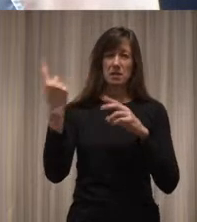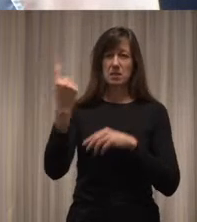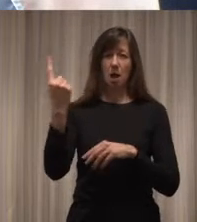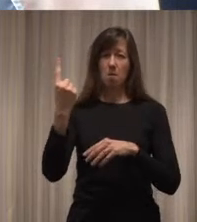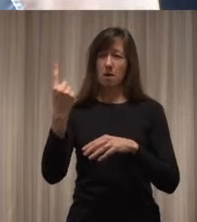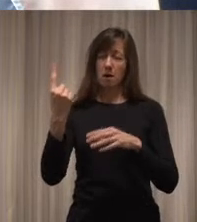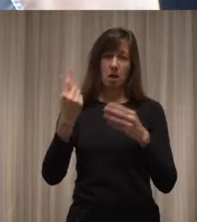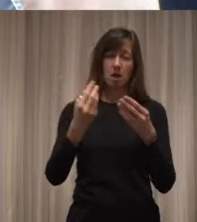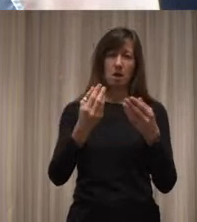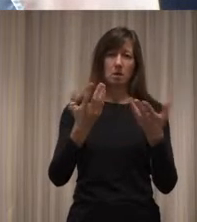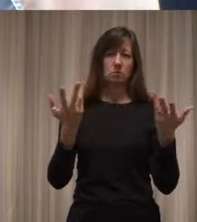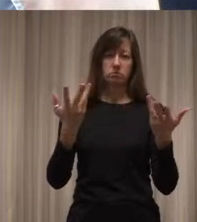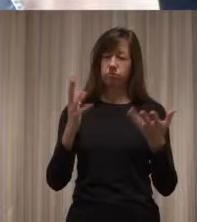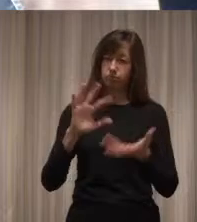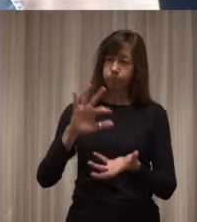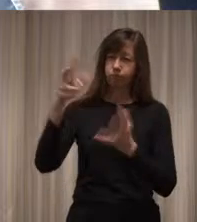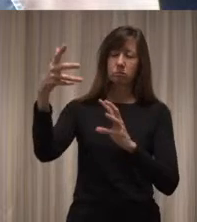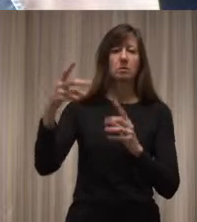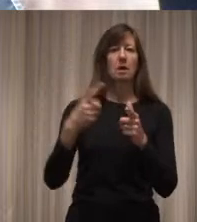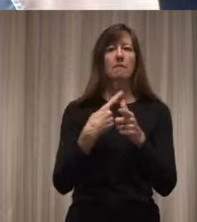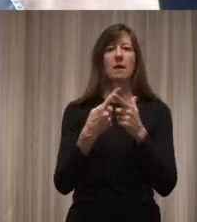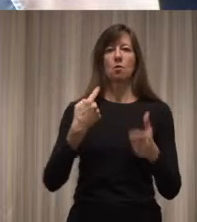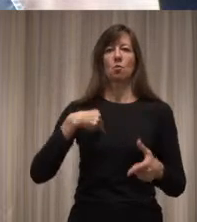moving on from that to the COVID situation,